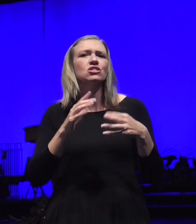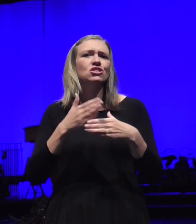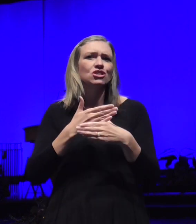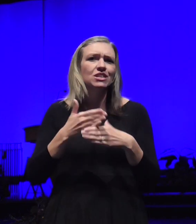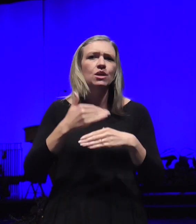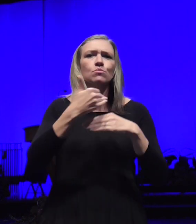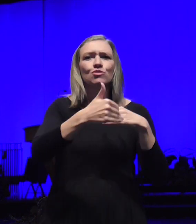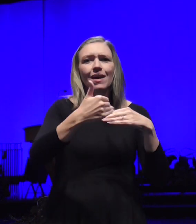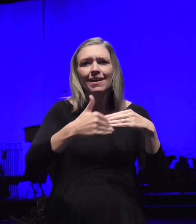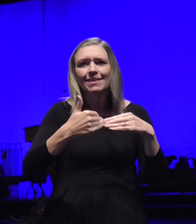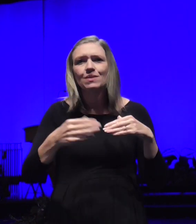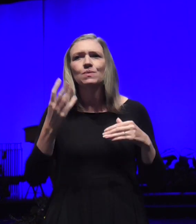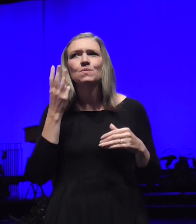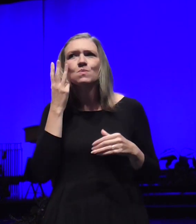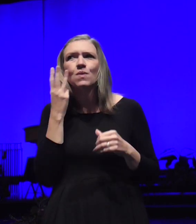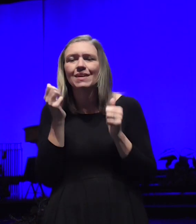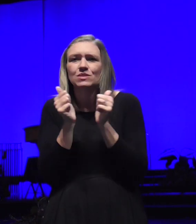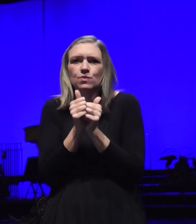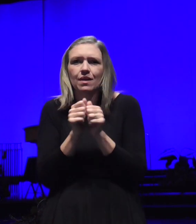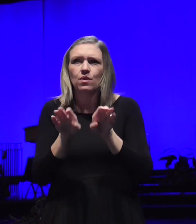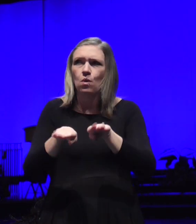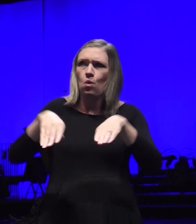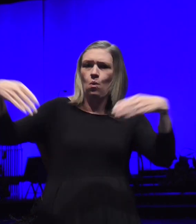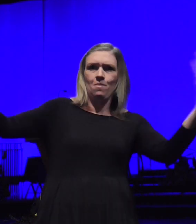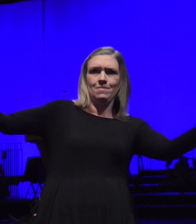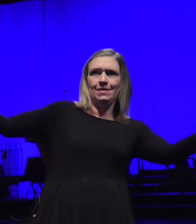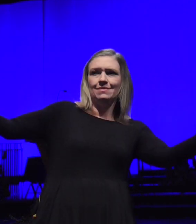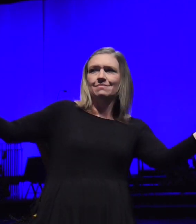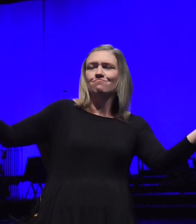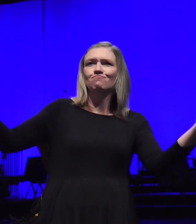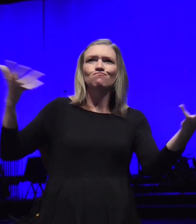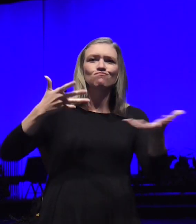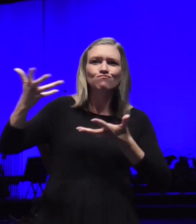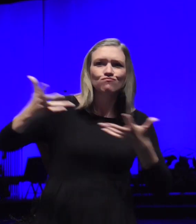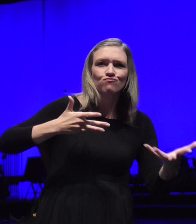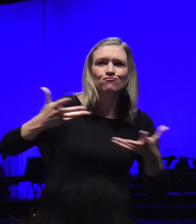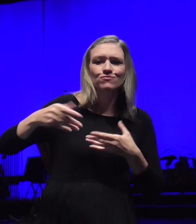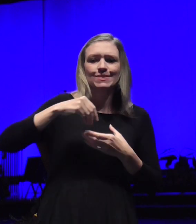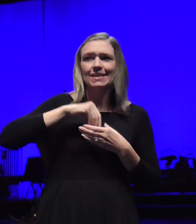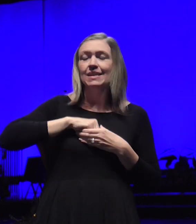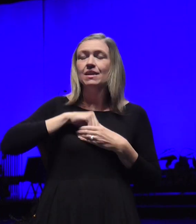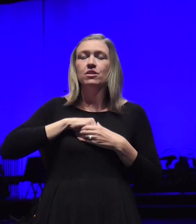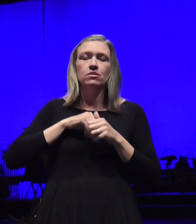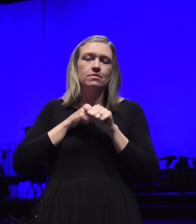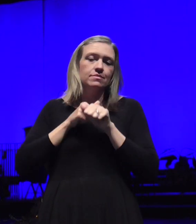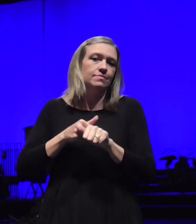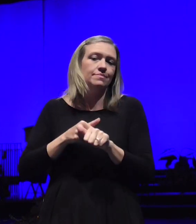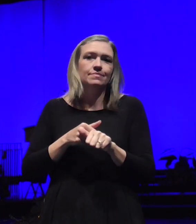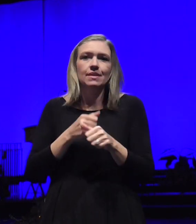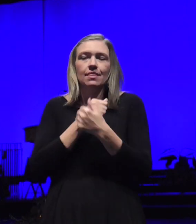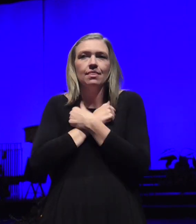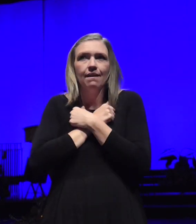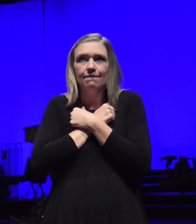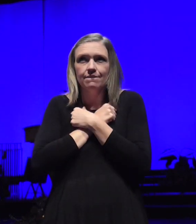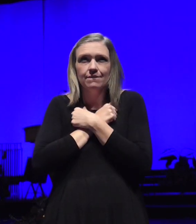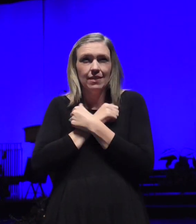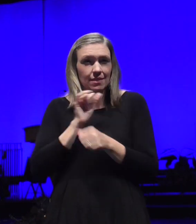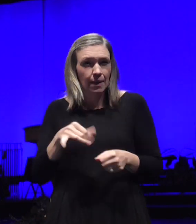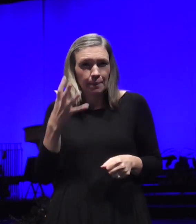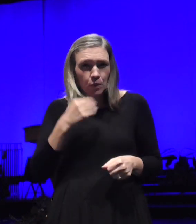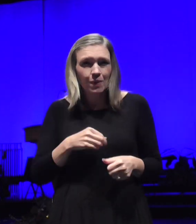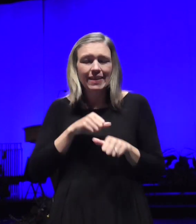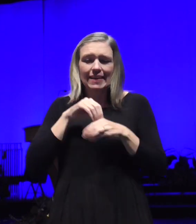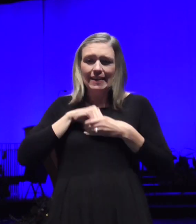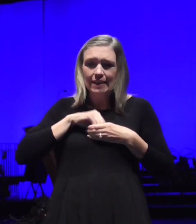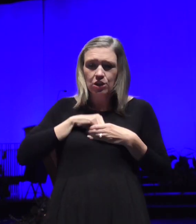and wine together as an open channel of inner abiding love. Isn't that beautiful?